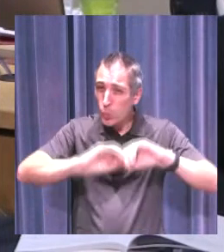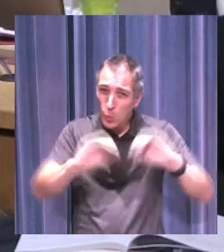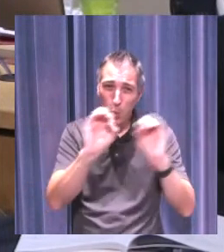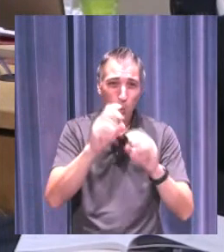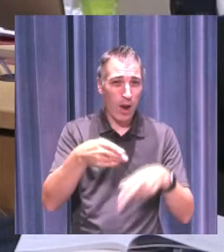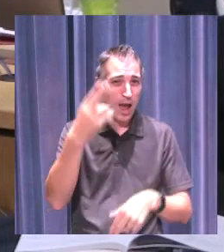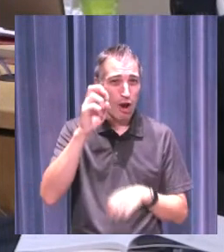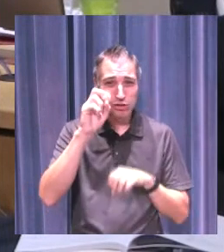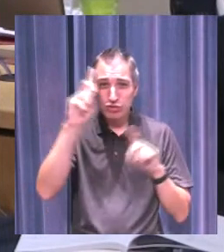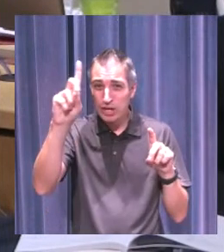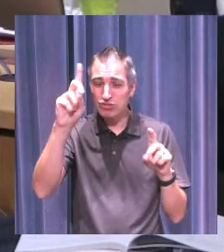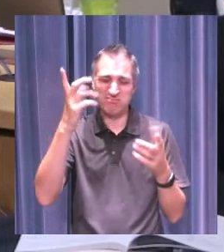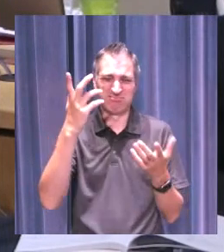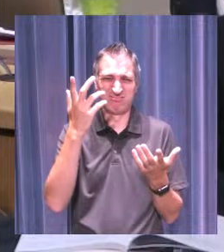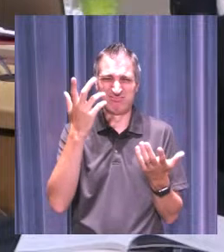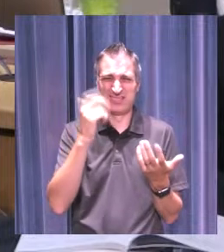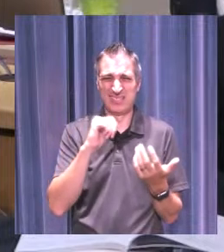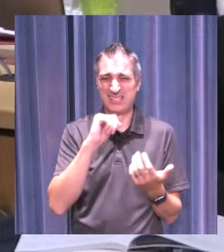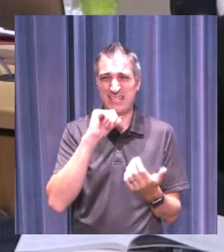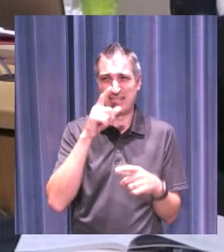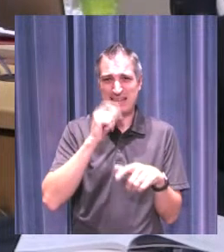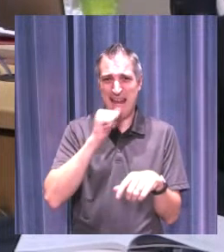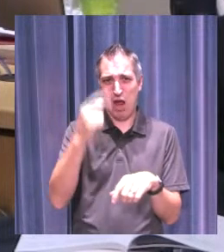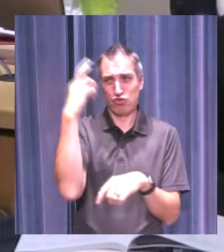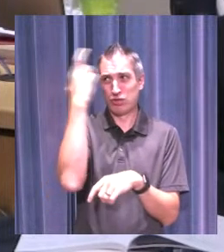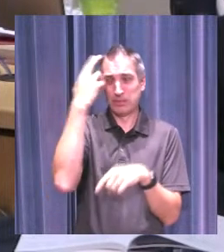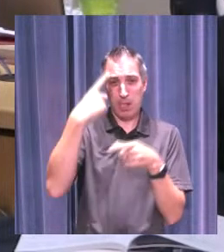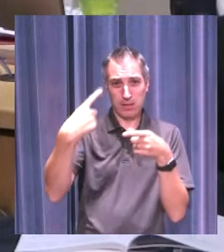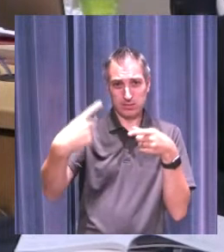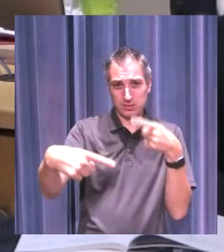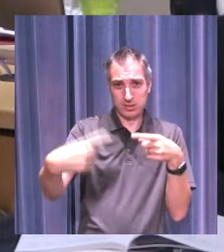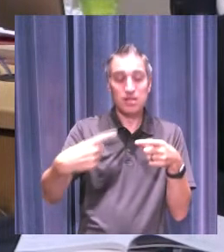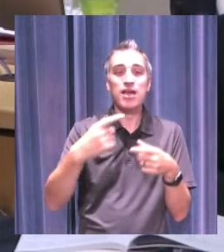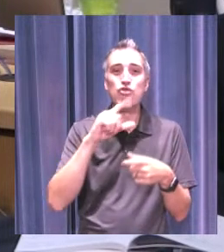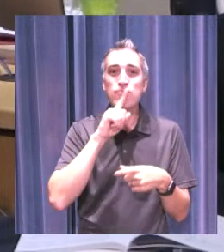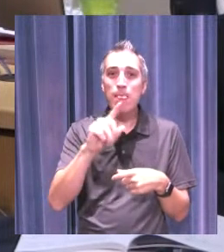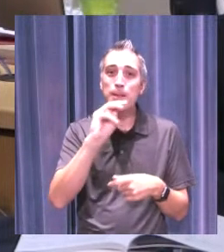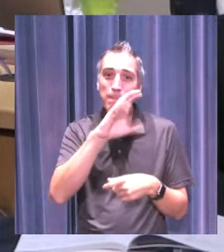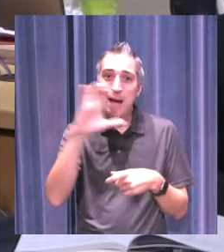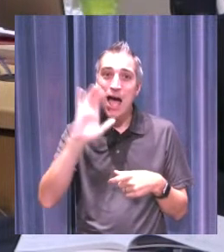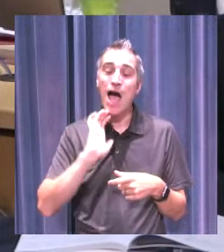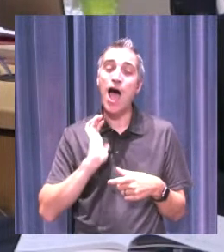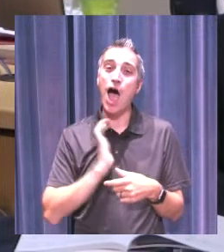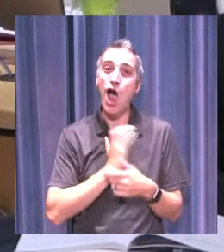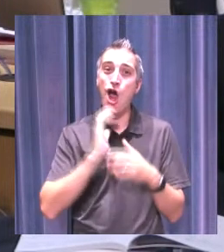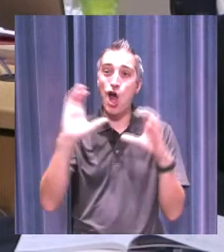ed experience goes beyond reasonable disagreement and places Mott in harm's way of losing